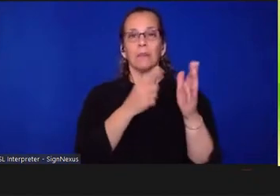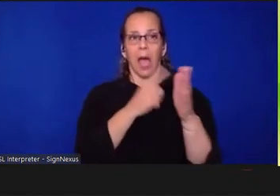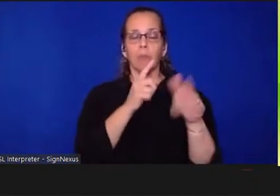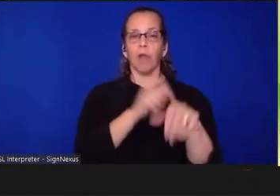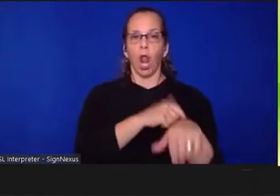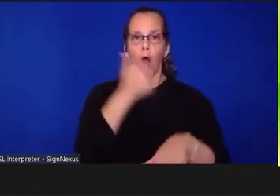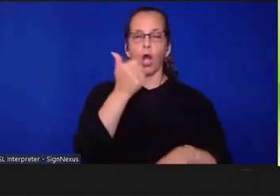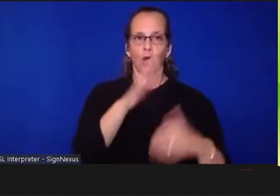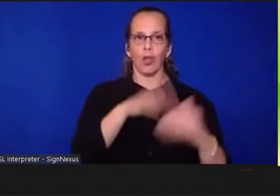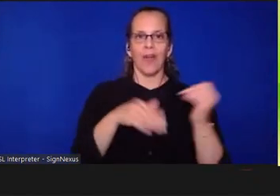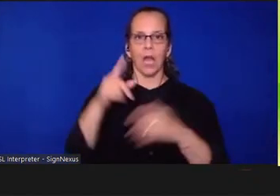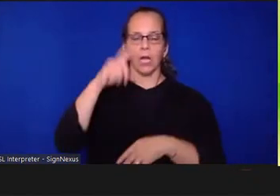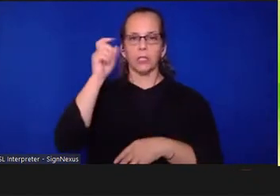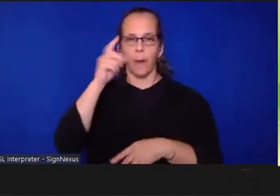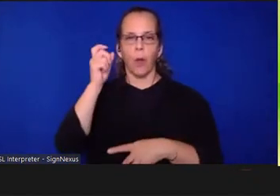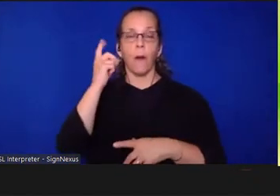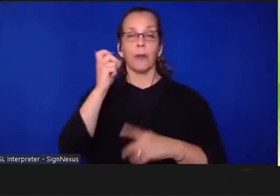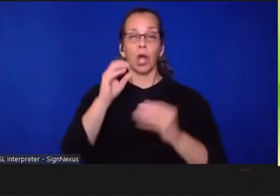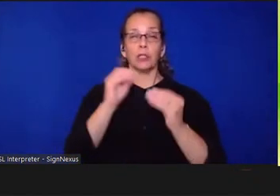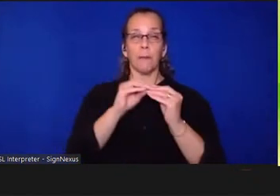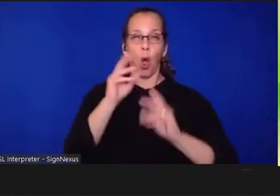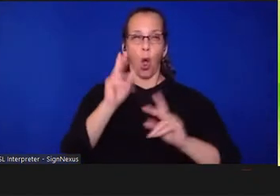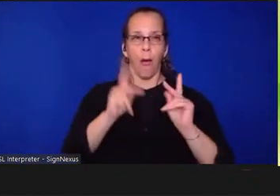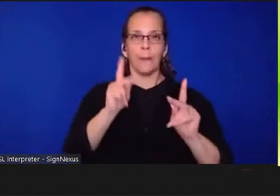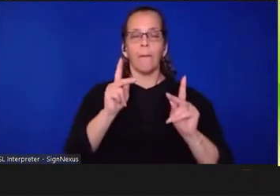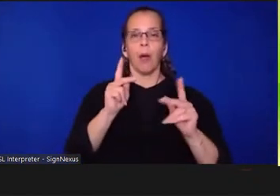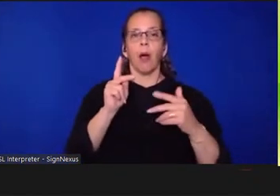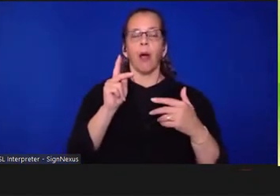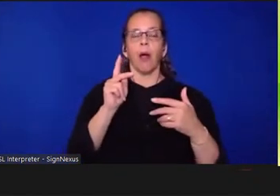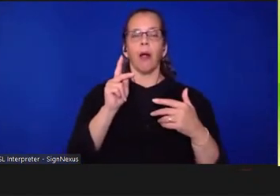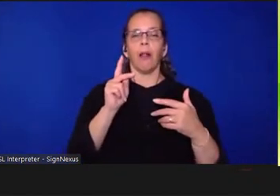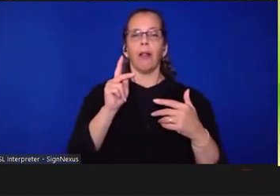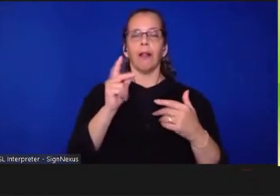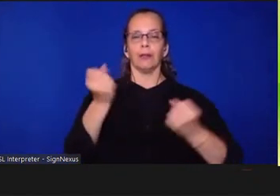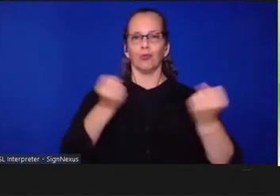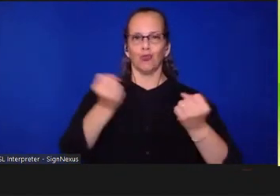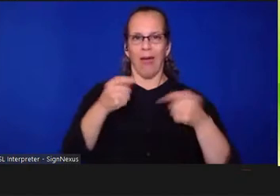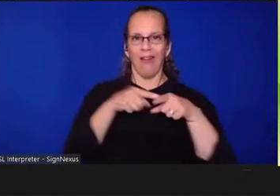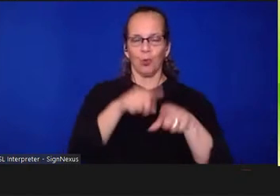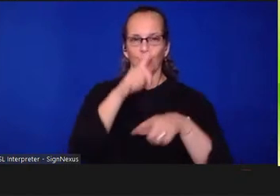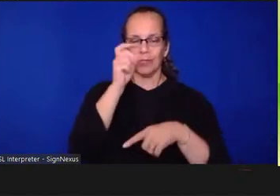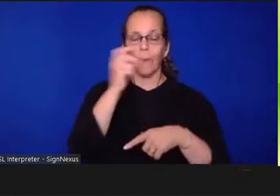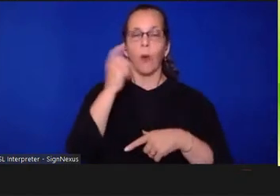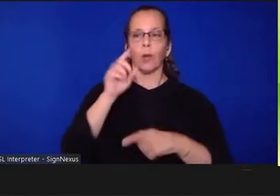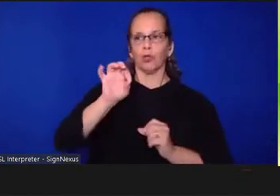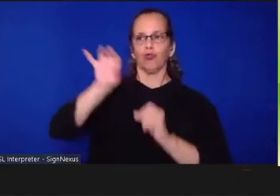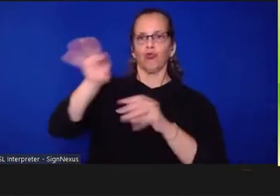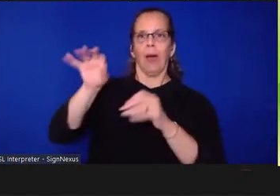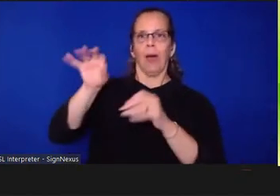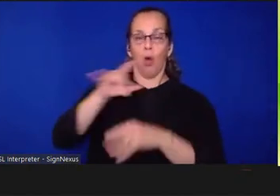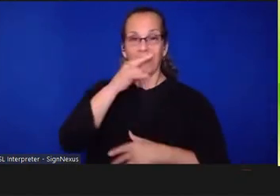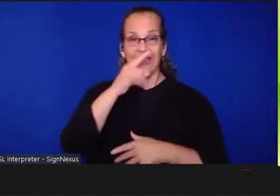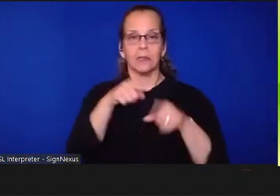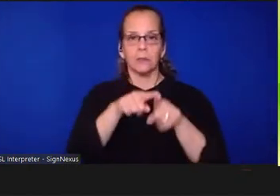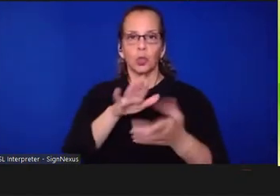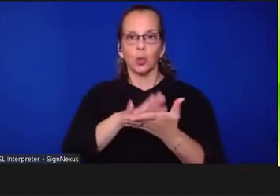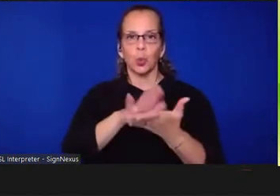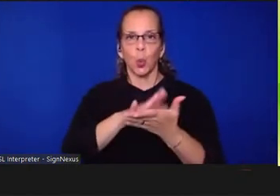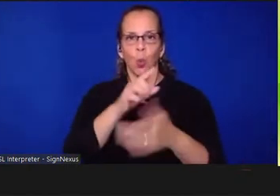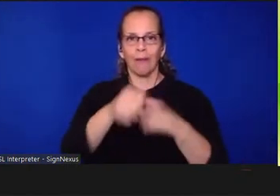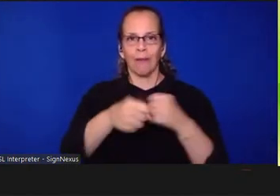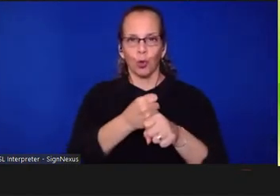with more vehicles on the road with people driving to drop off their kids congestion pricing would speed up my express bus